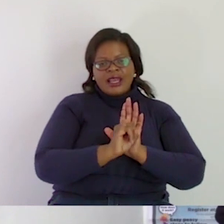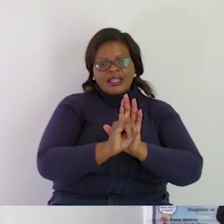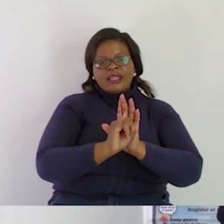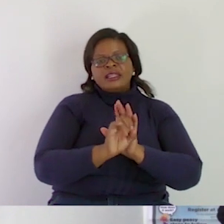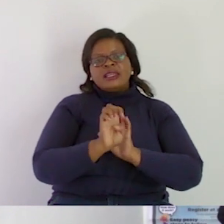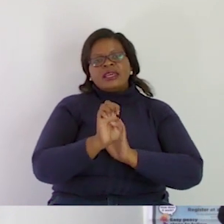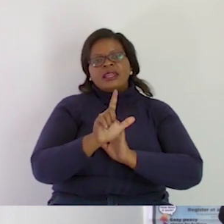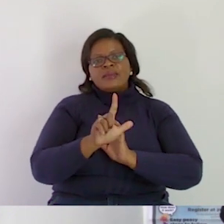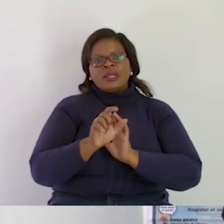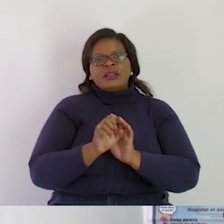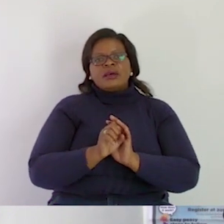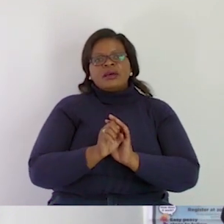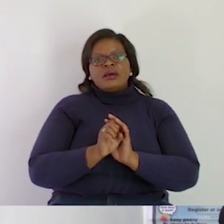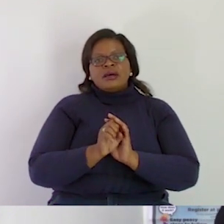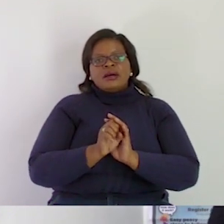of